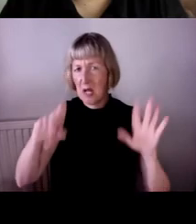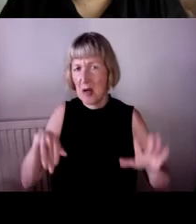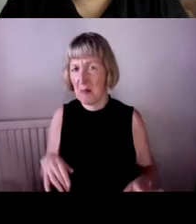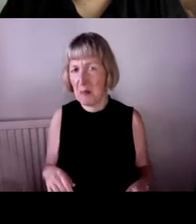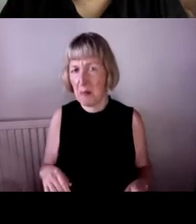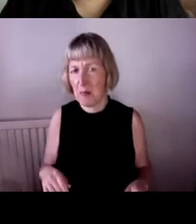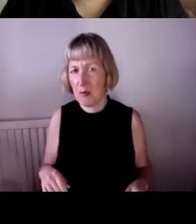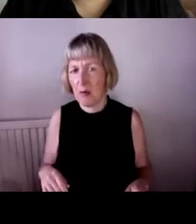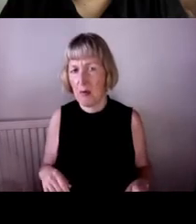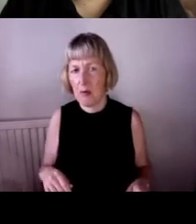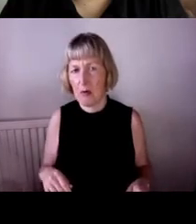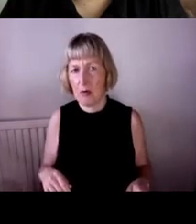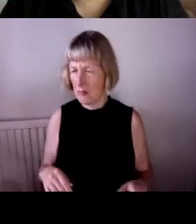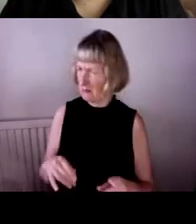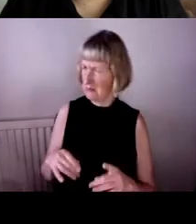Very curious.